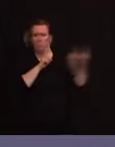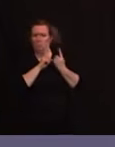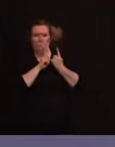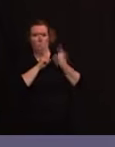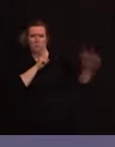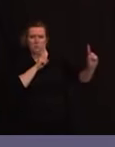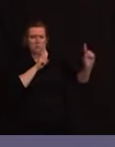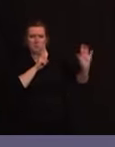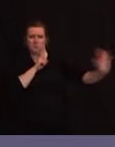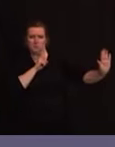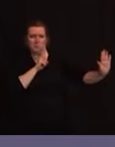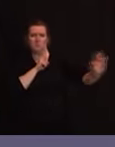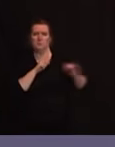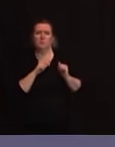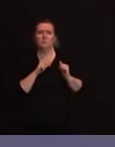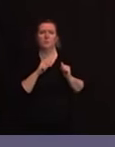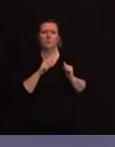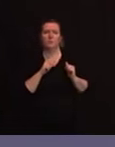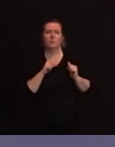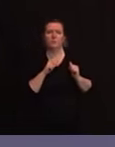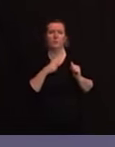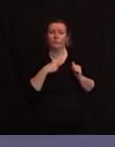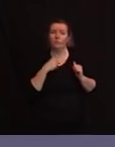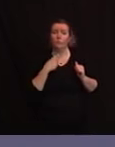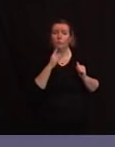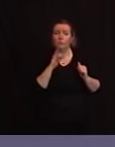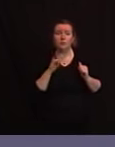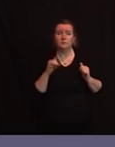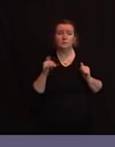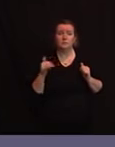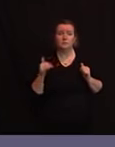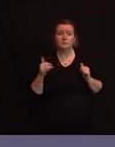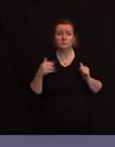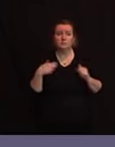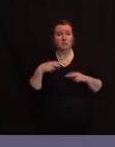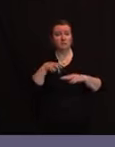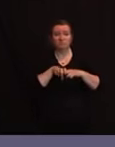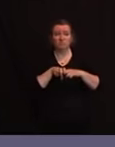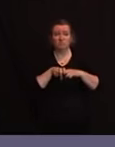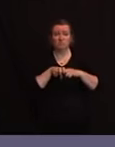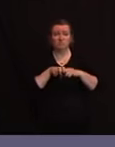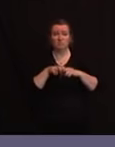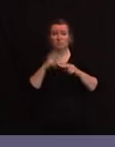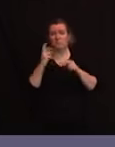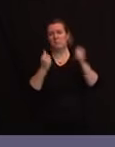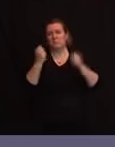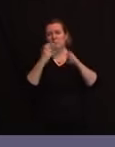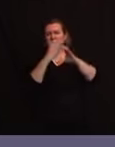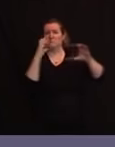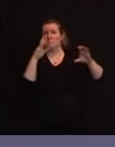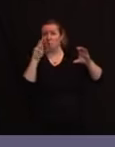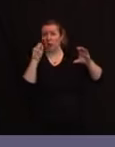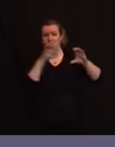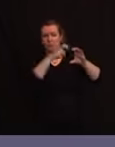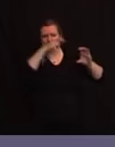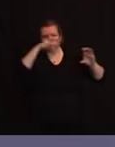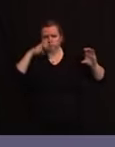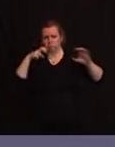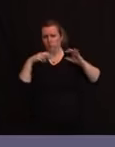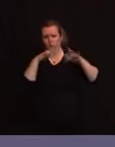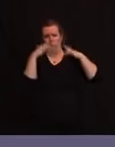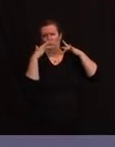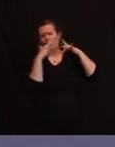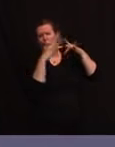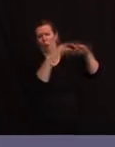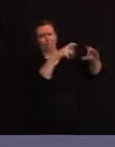bigger bus, far from the person who's driving. We're masked up. I began running yesterday albeit on a running machine